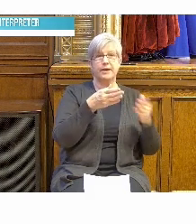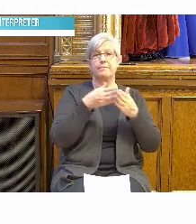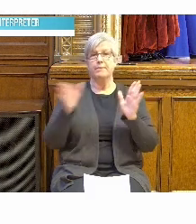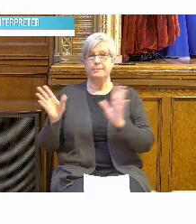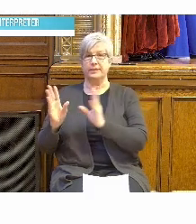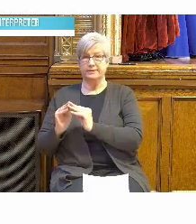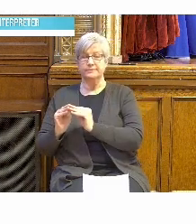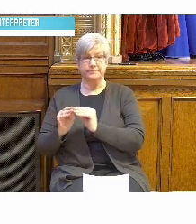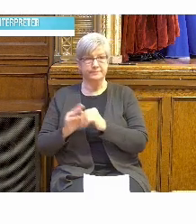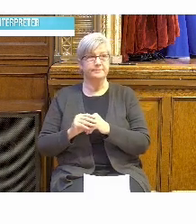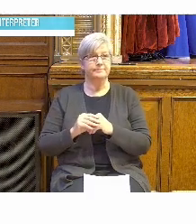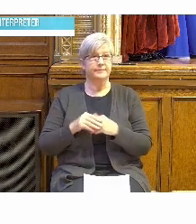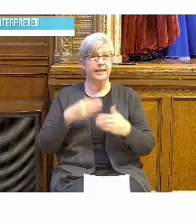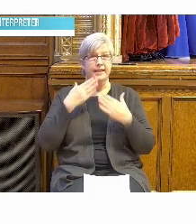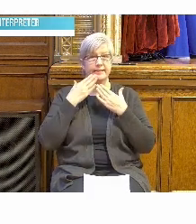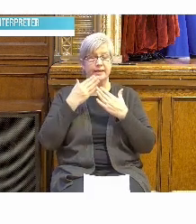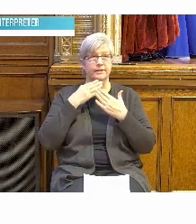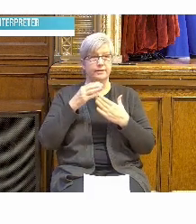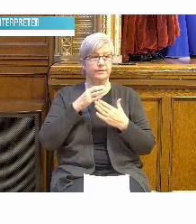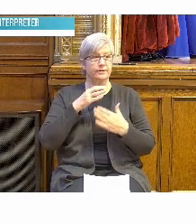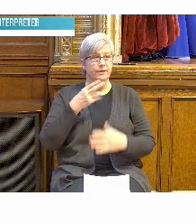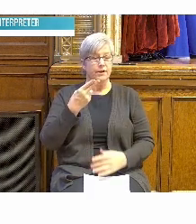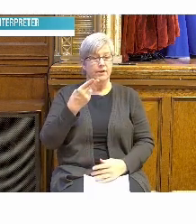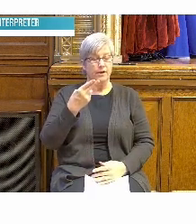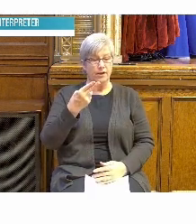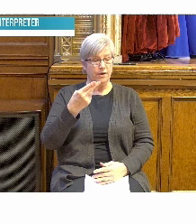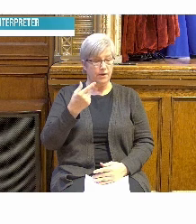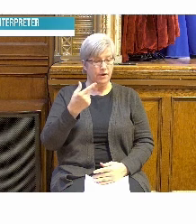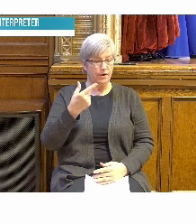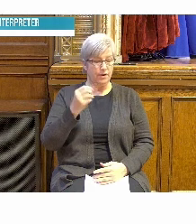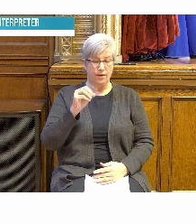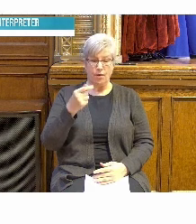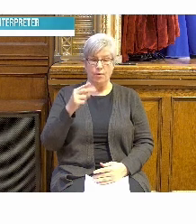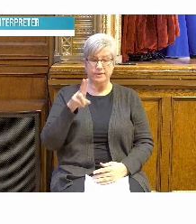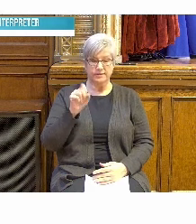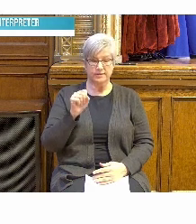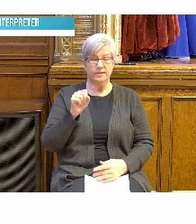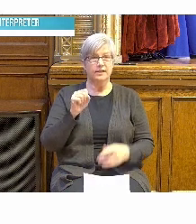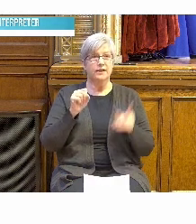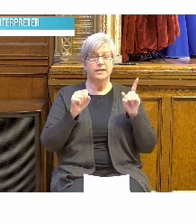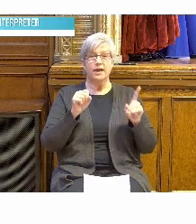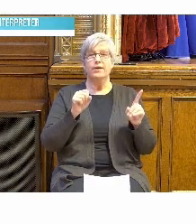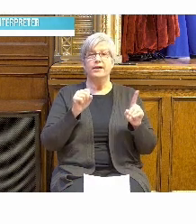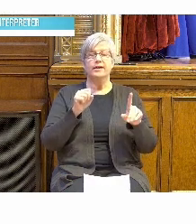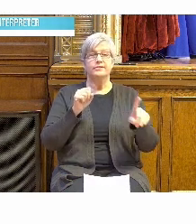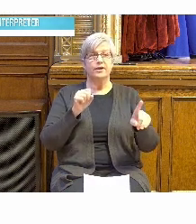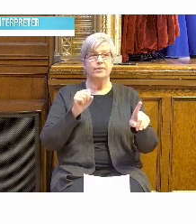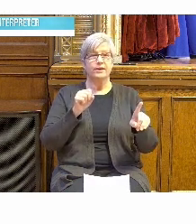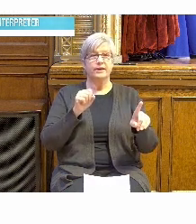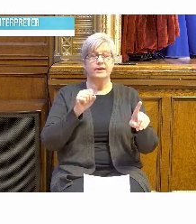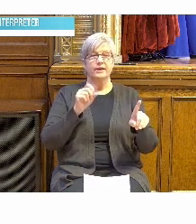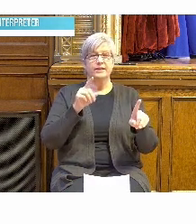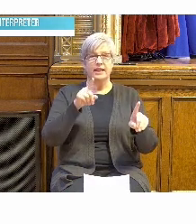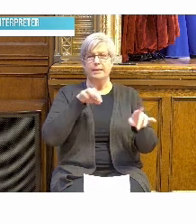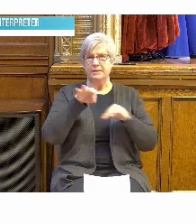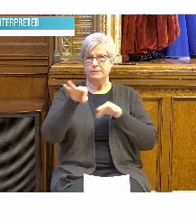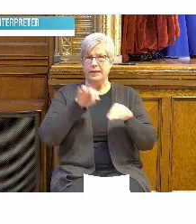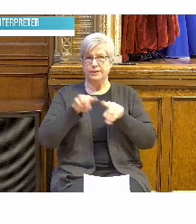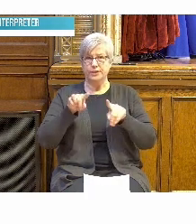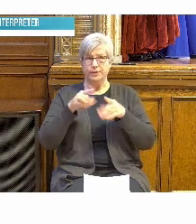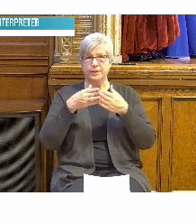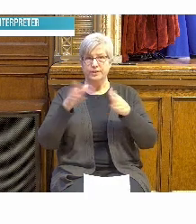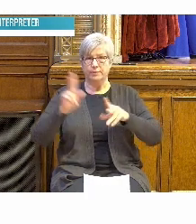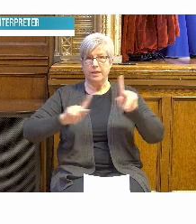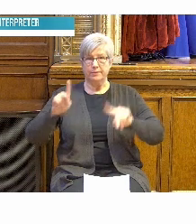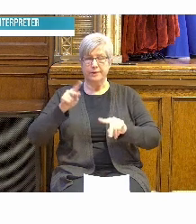public hearings. Thank you, Commissioner Holmes. And just for the public that are watching, this was a charge for the executive committee,